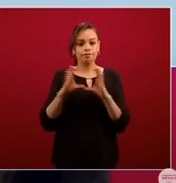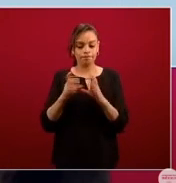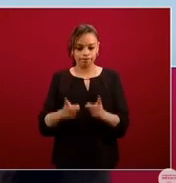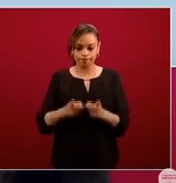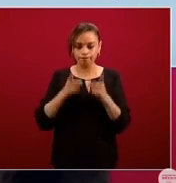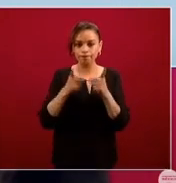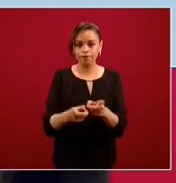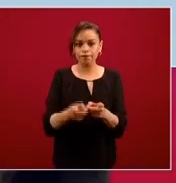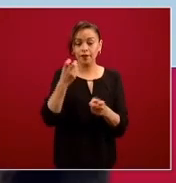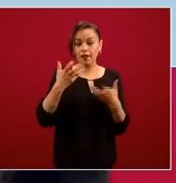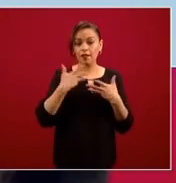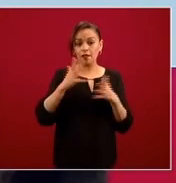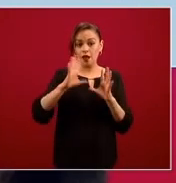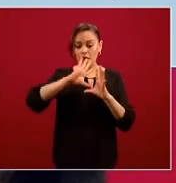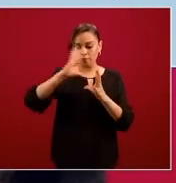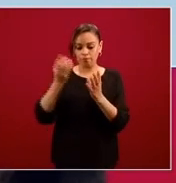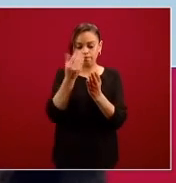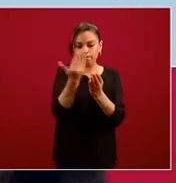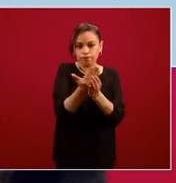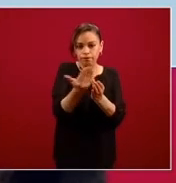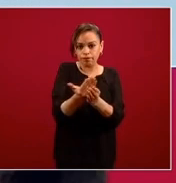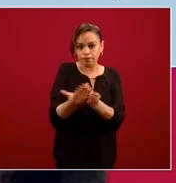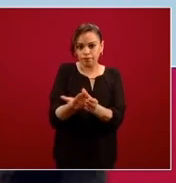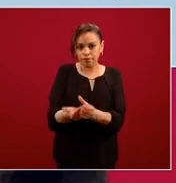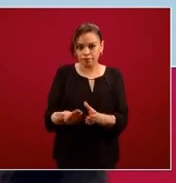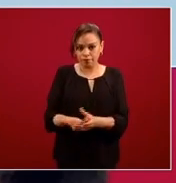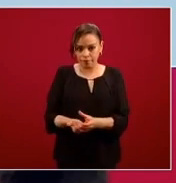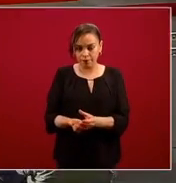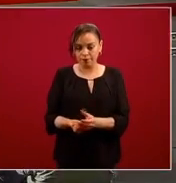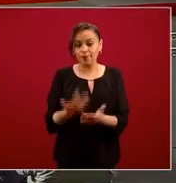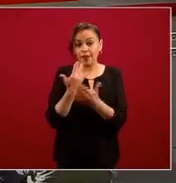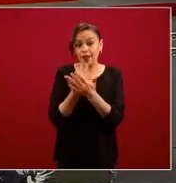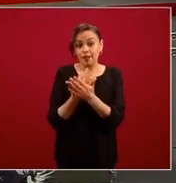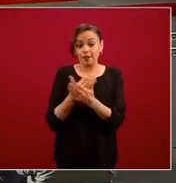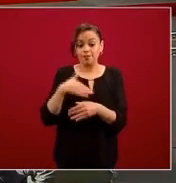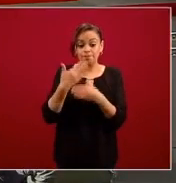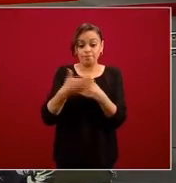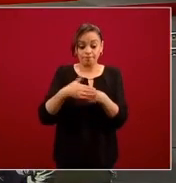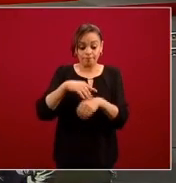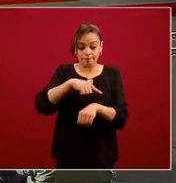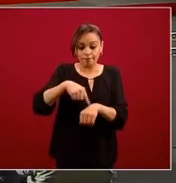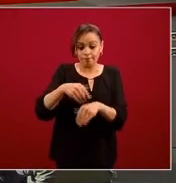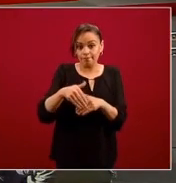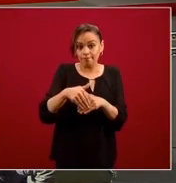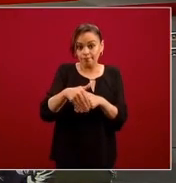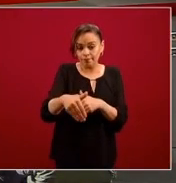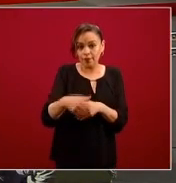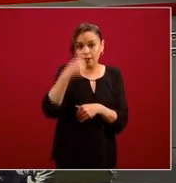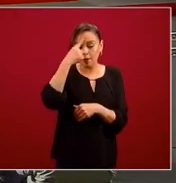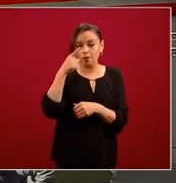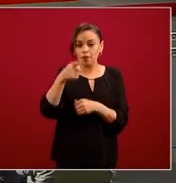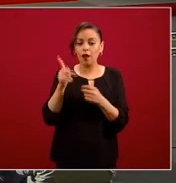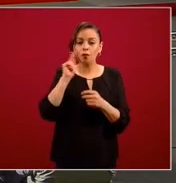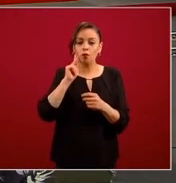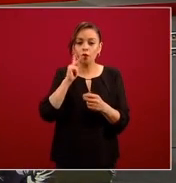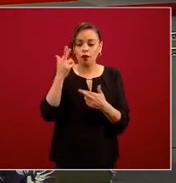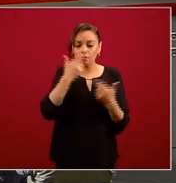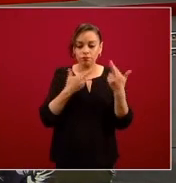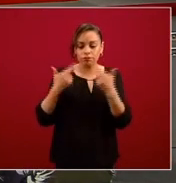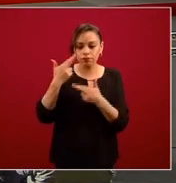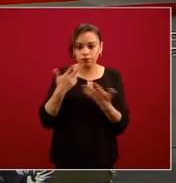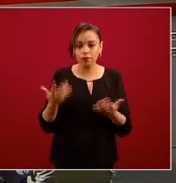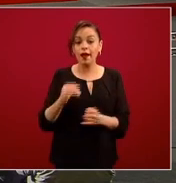necessary. So we are waiting for that. We hope in the next couple of hours that we will have